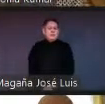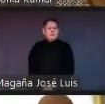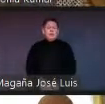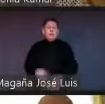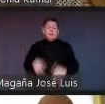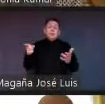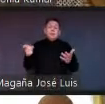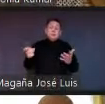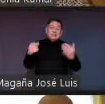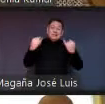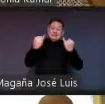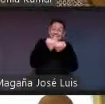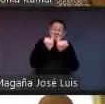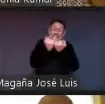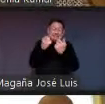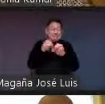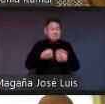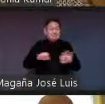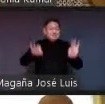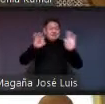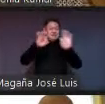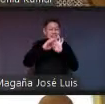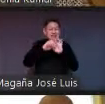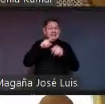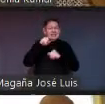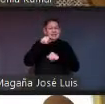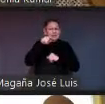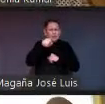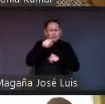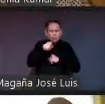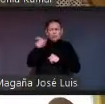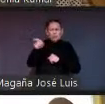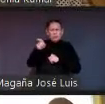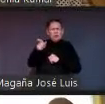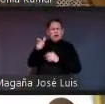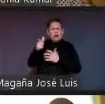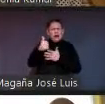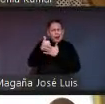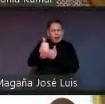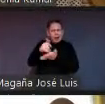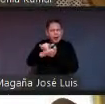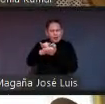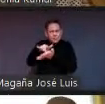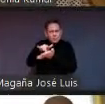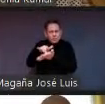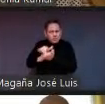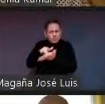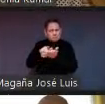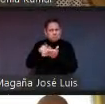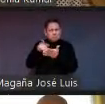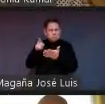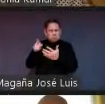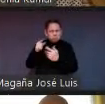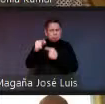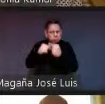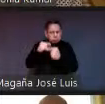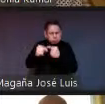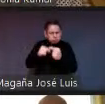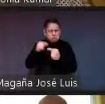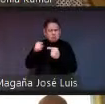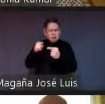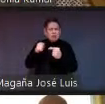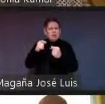are really important to ensure that we provide strong pastoral support, which goes hand in hand with academic support as